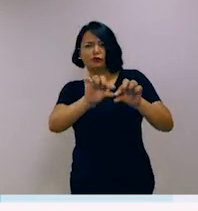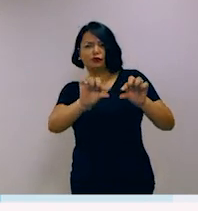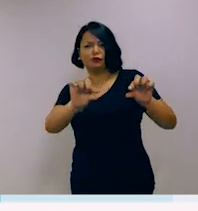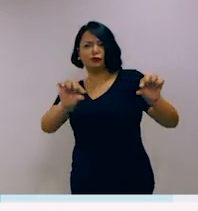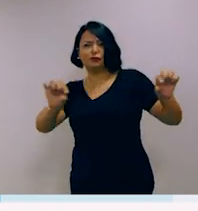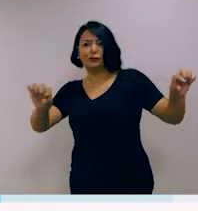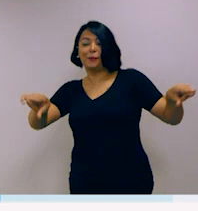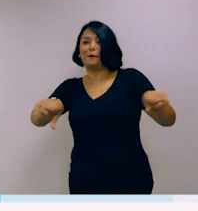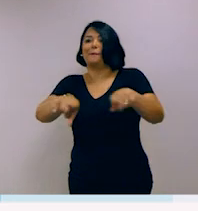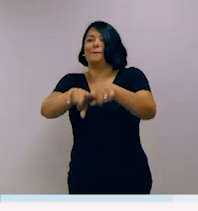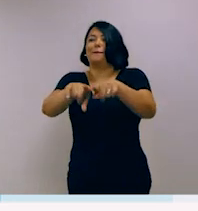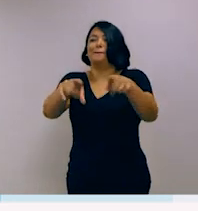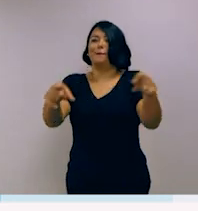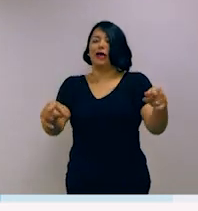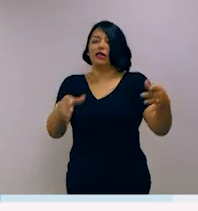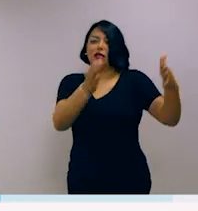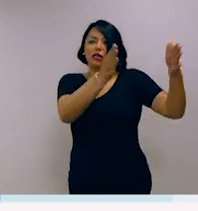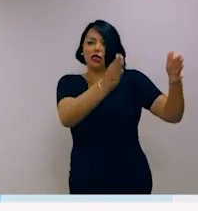they can be